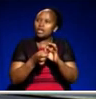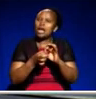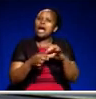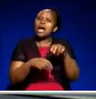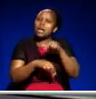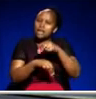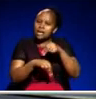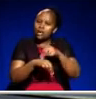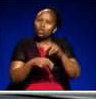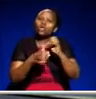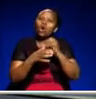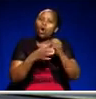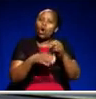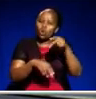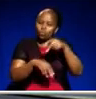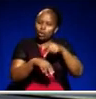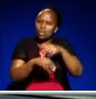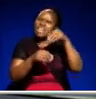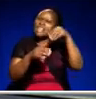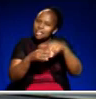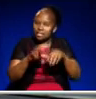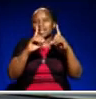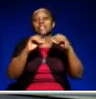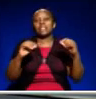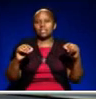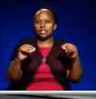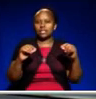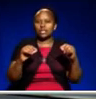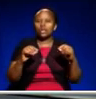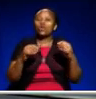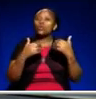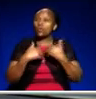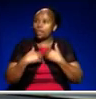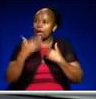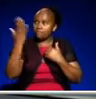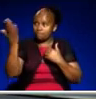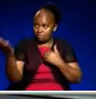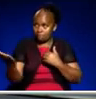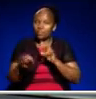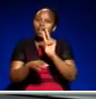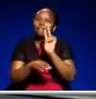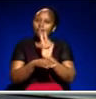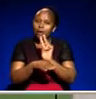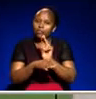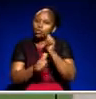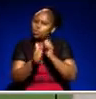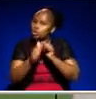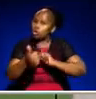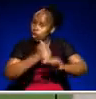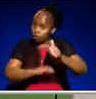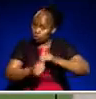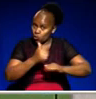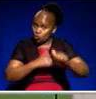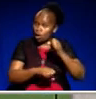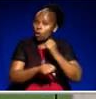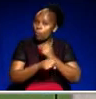nouns or pronouns in sentences. So we have verbs, which is a doing word, that